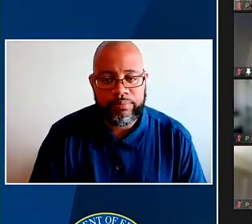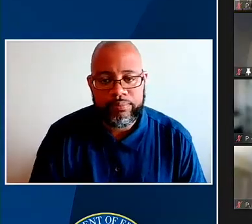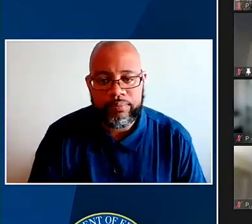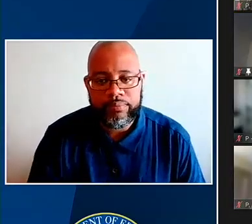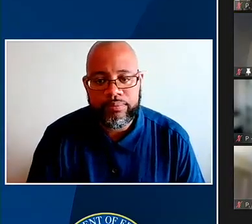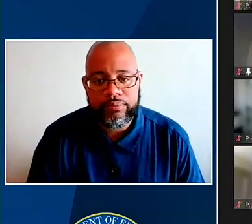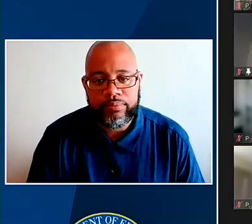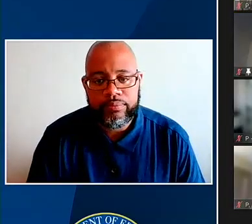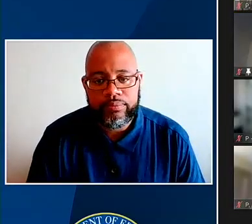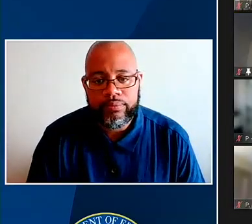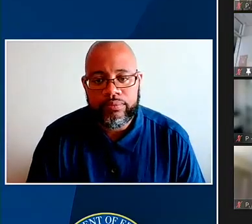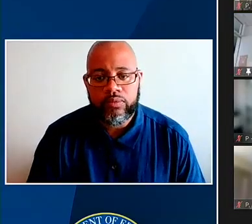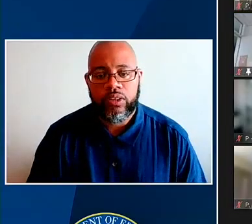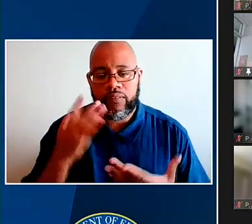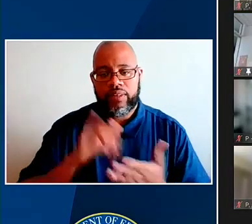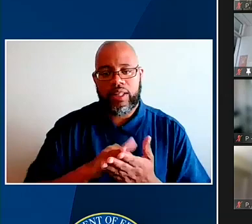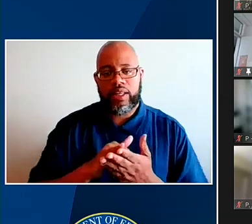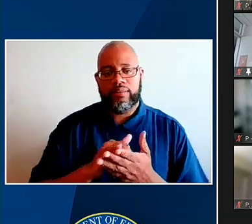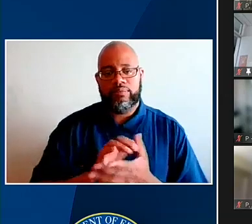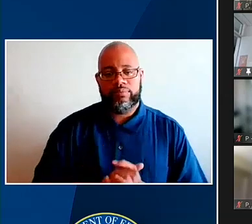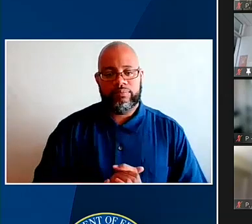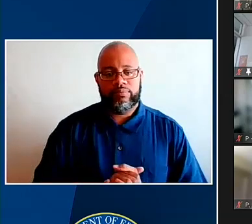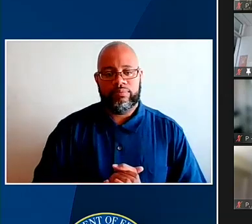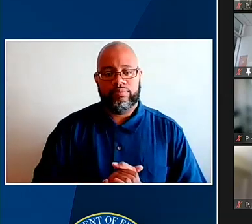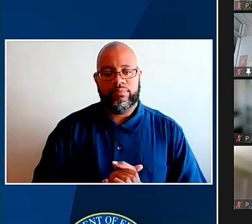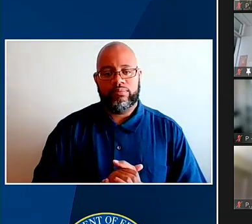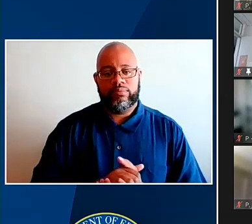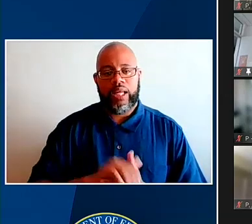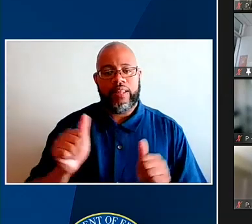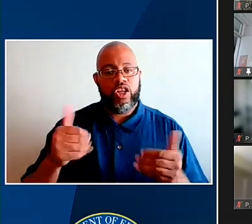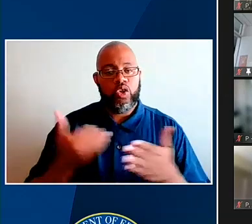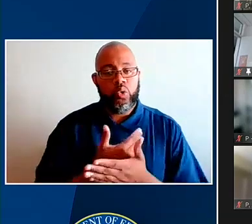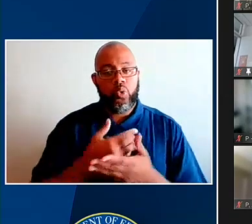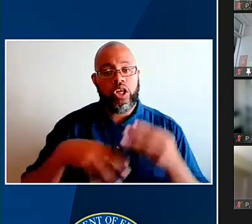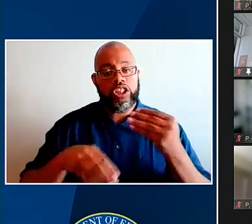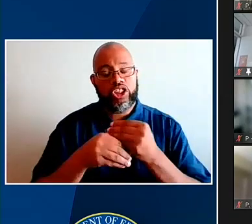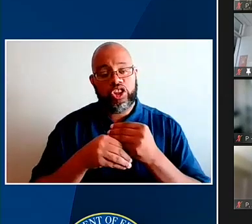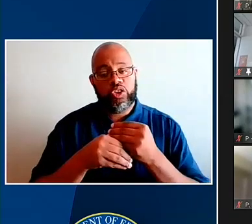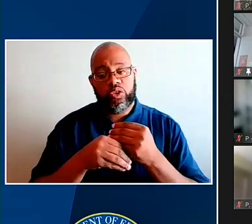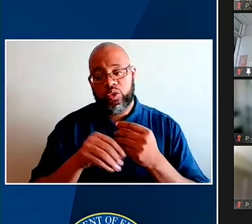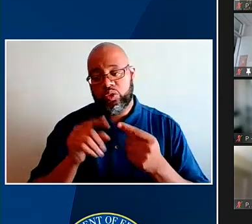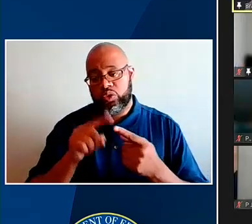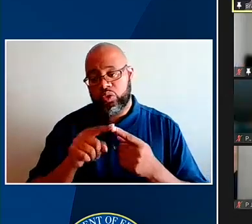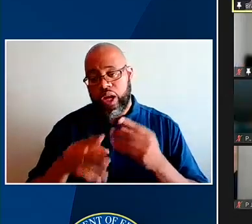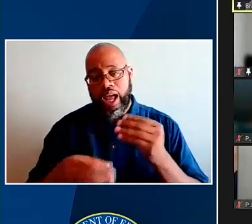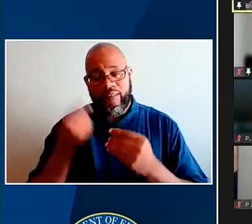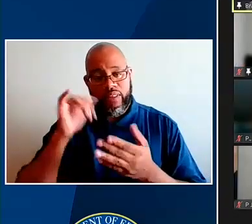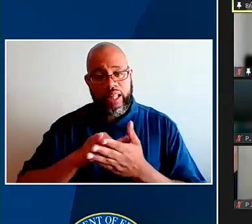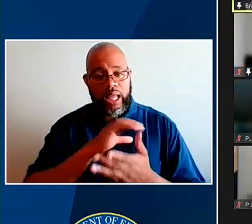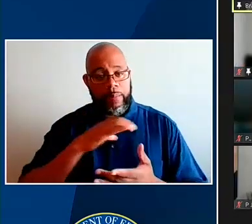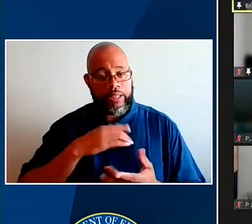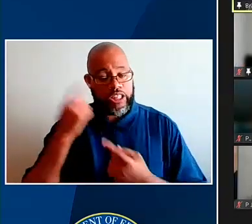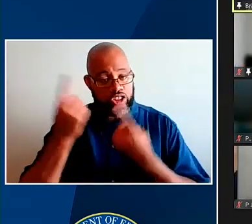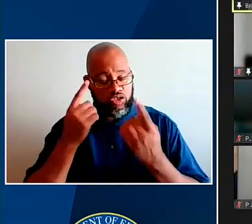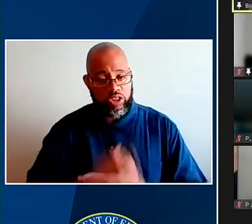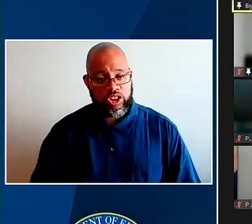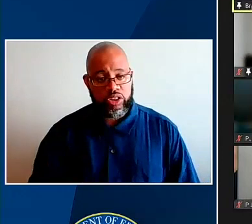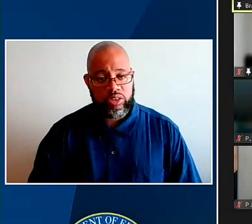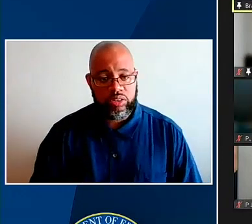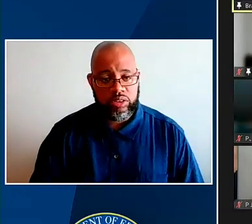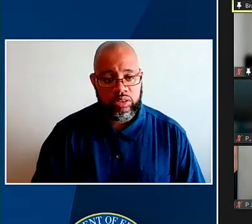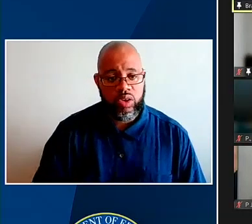Thank you all for that exchange. Anything new or additional to add for the committee's consideration on